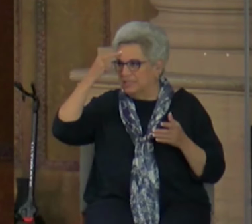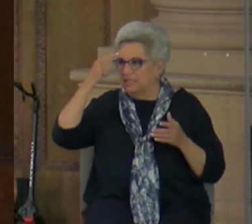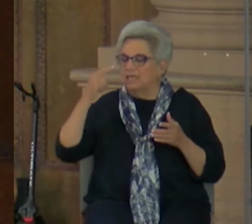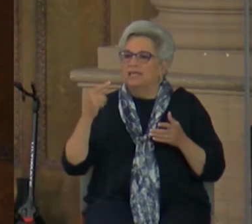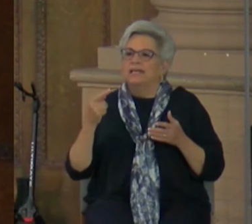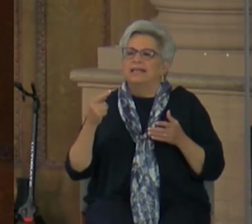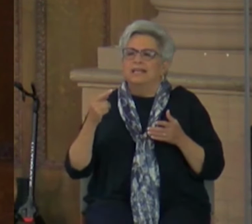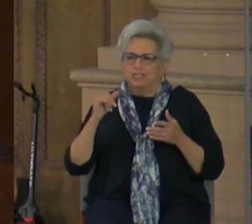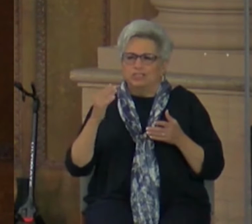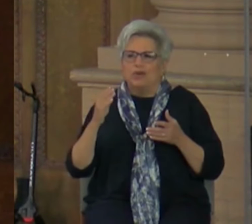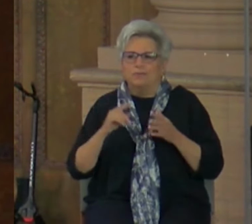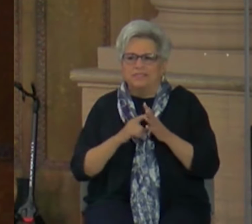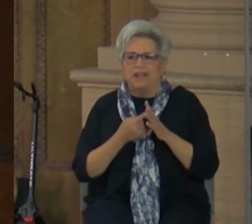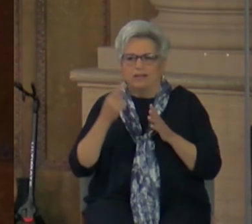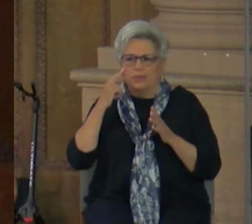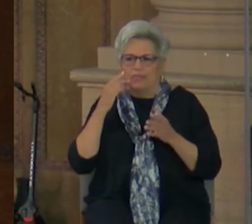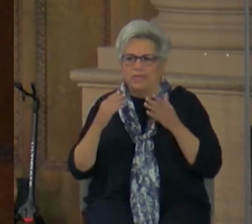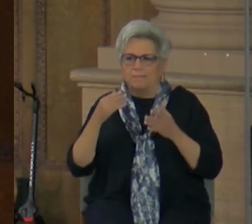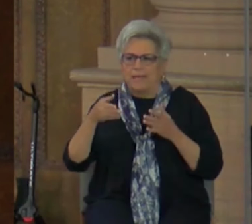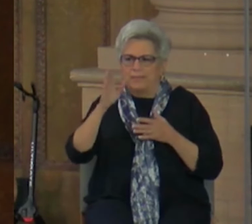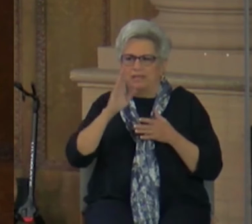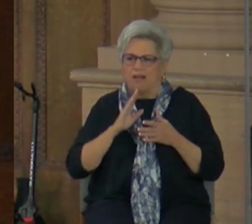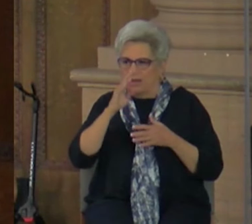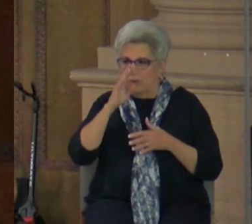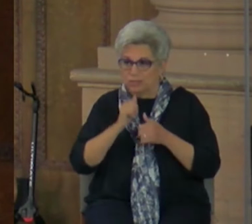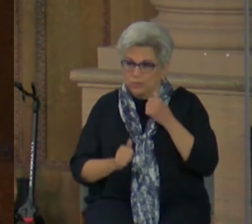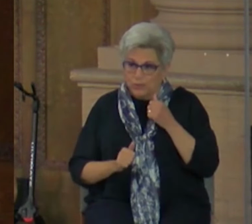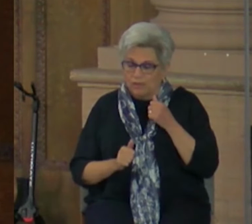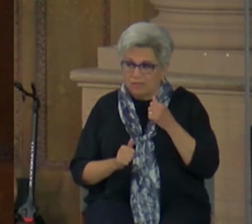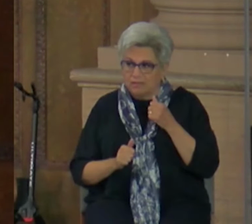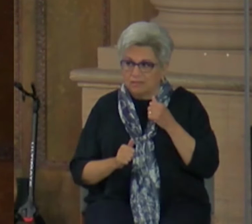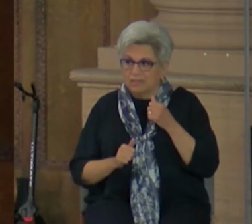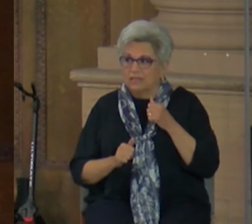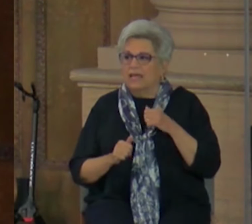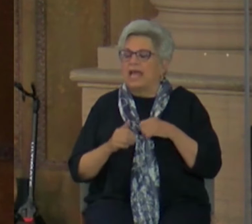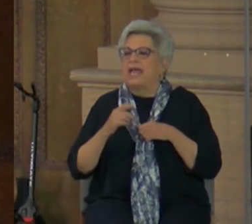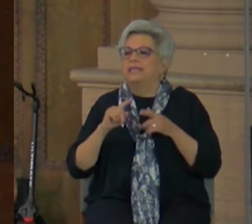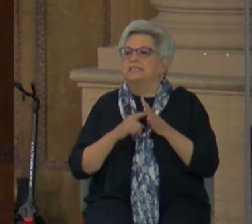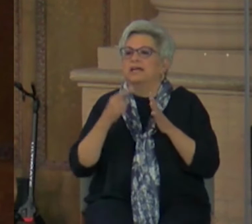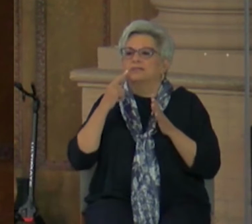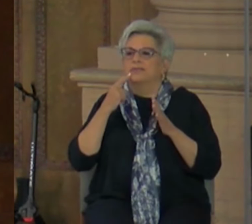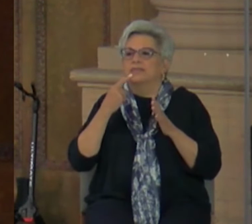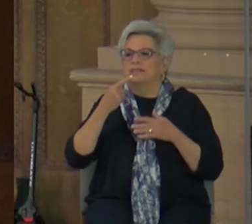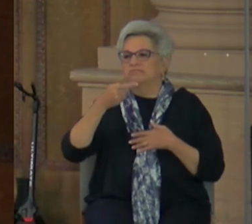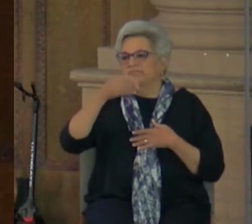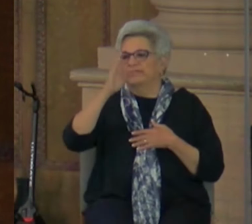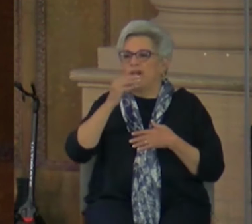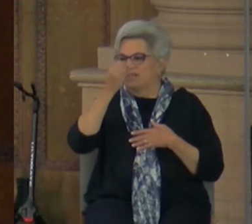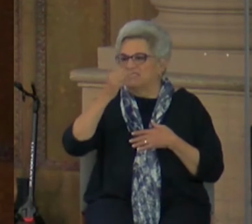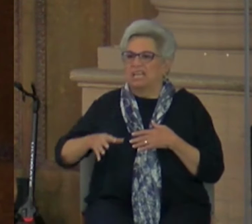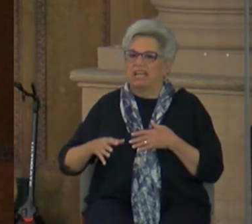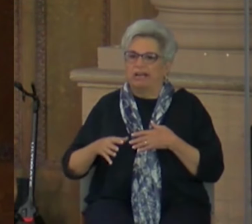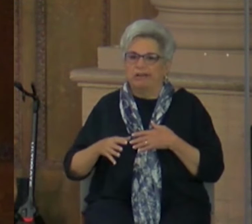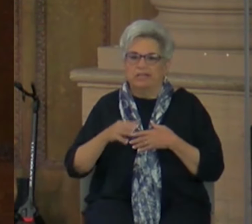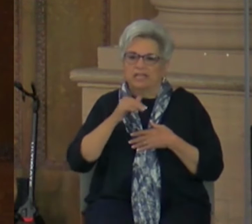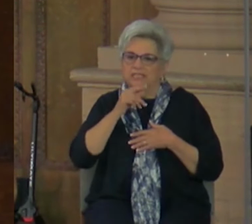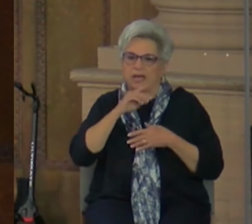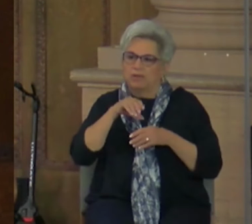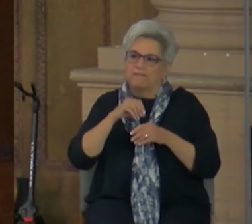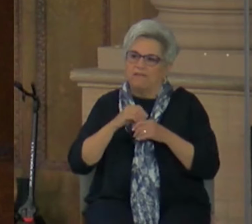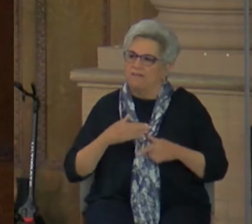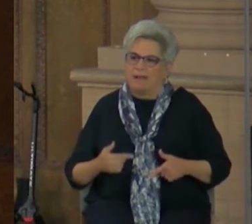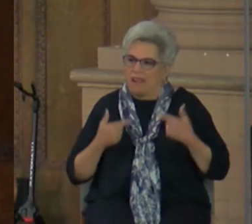poorly, that God was behaving cruelly, and he started to think that God doesn't care, that God isn't involved, and